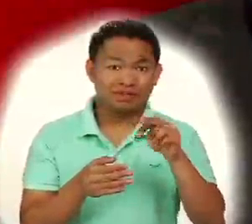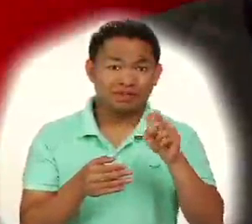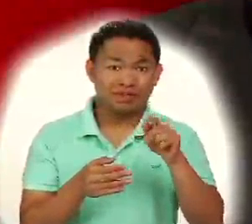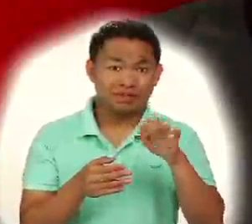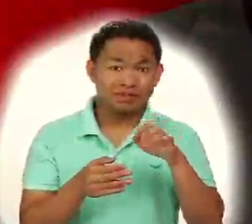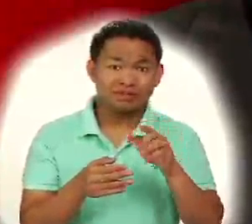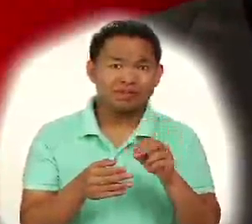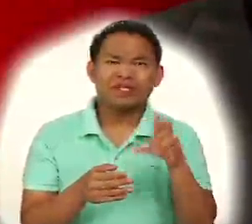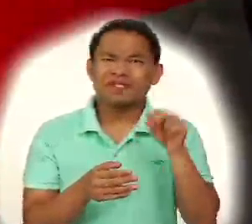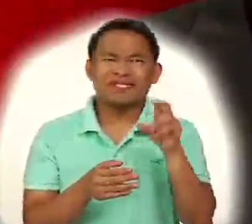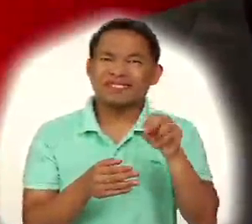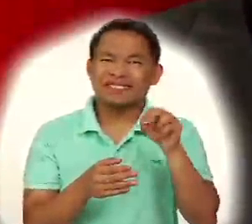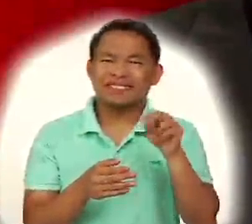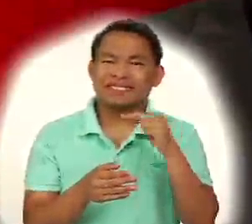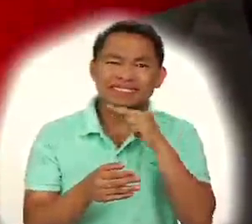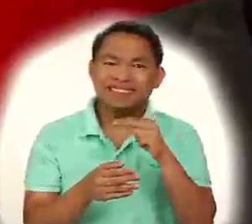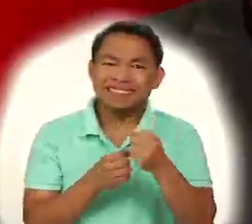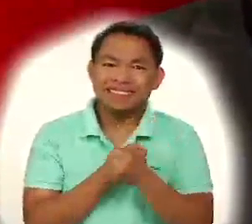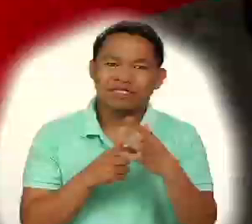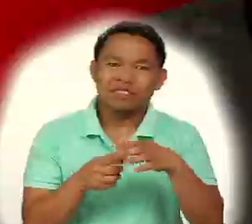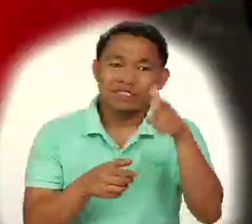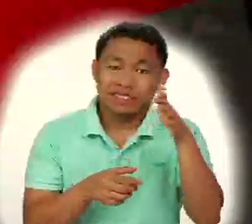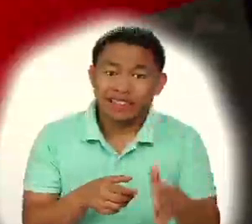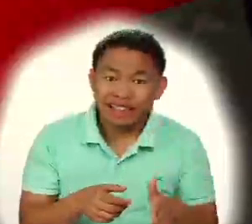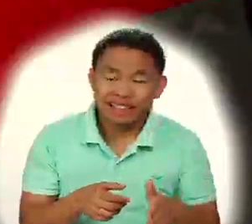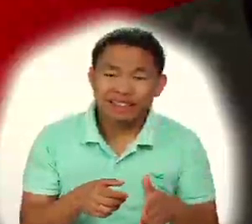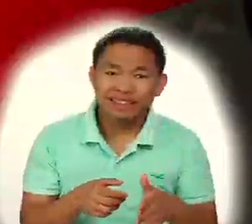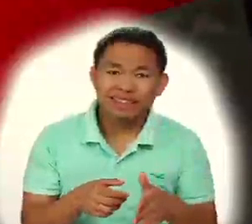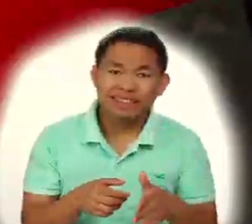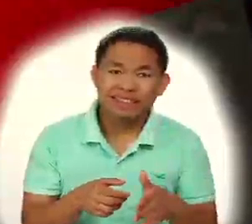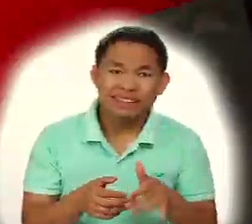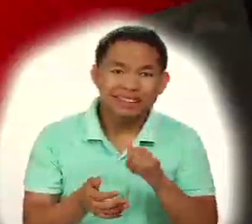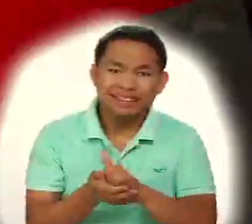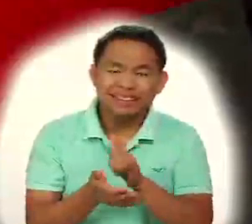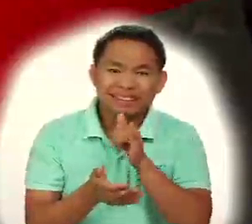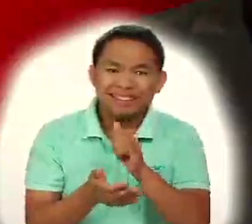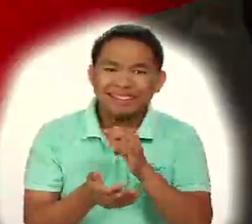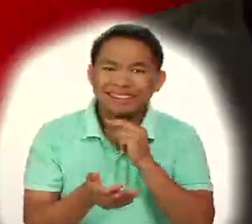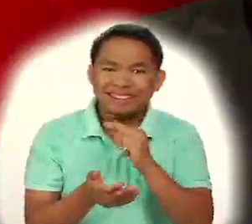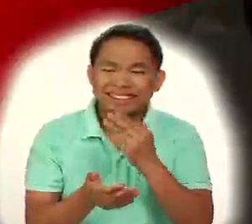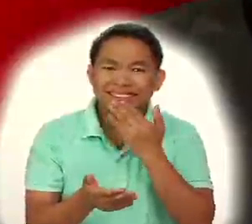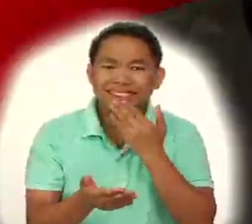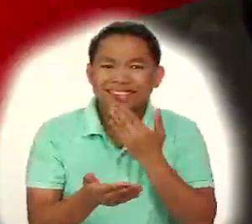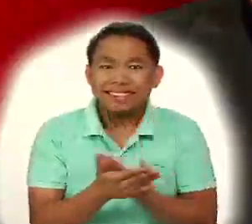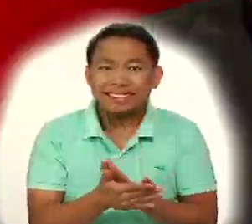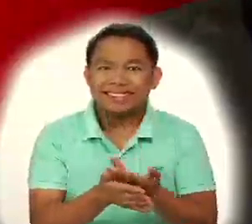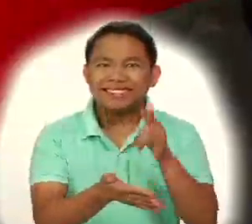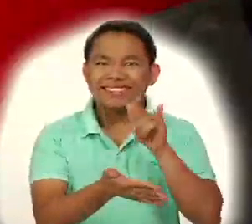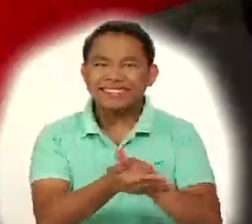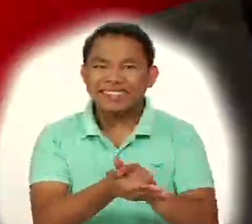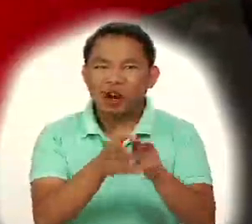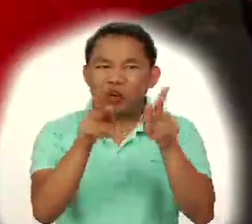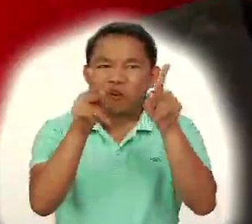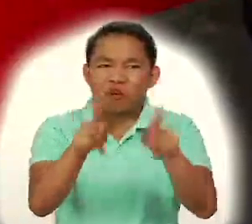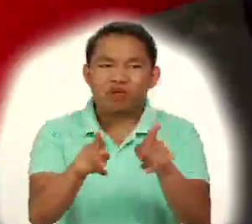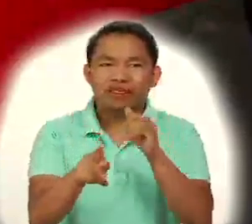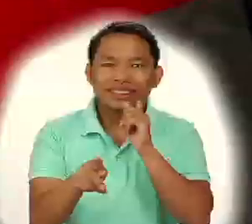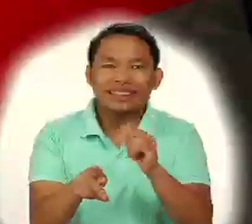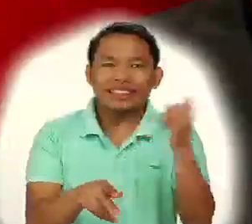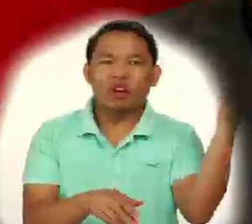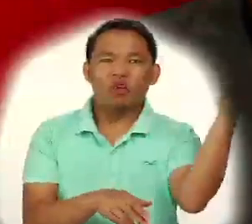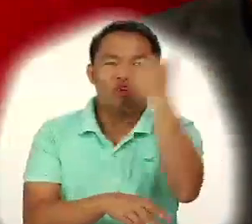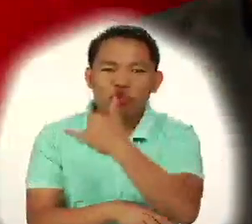no, this is not the love of God. This is absurdity. That man is